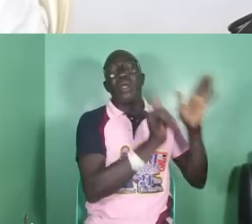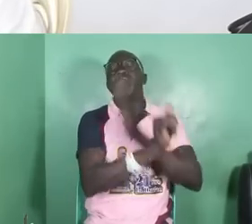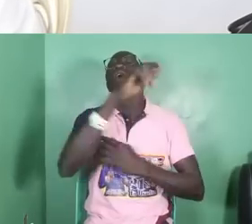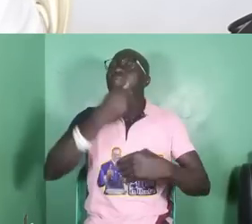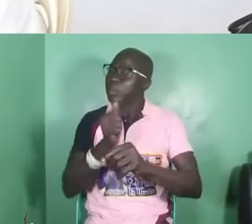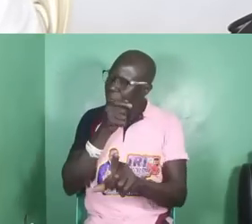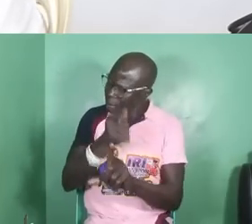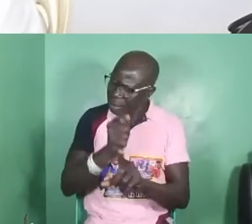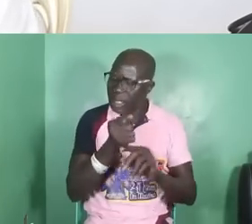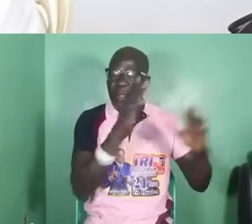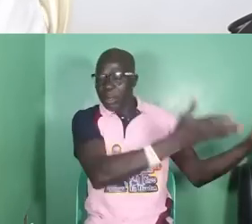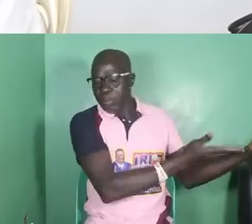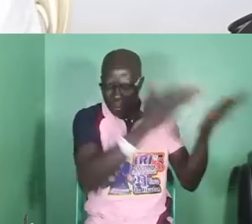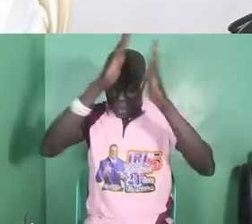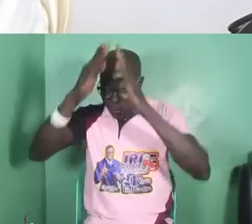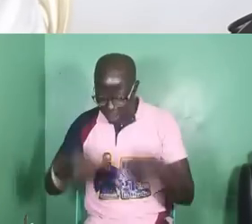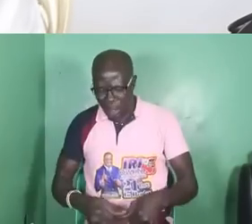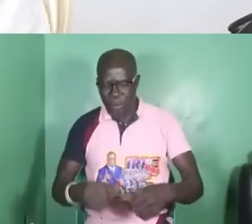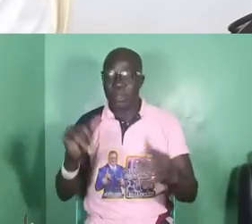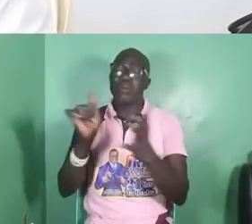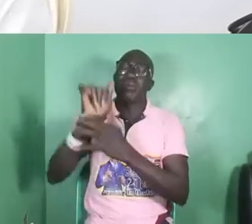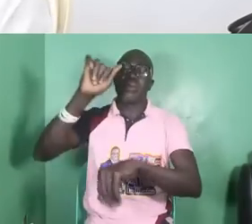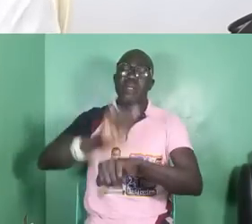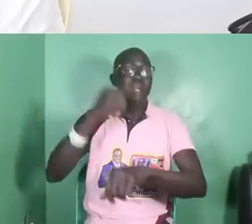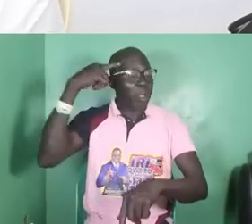Is God that intentionally set these major prophets aside?